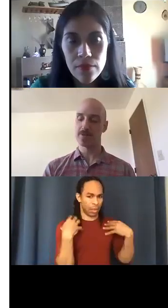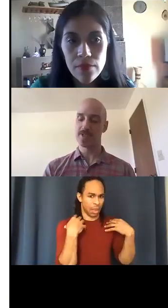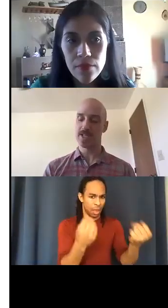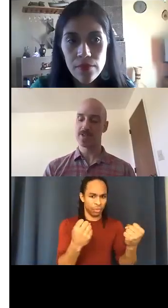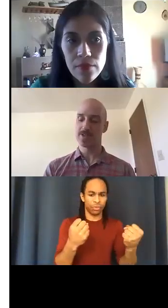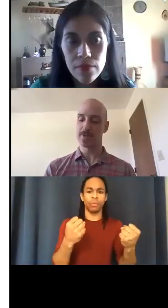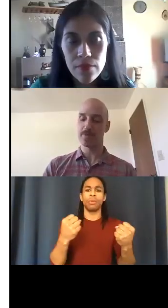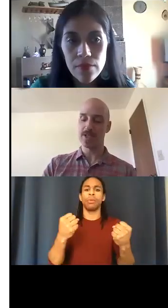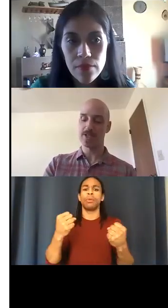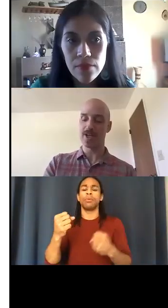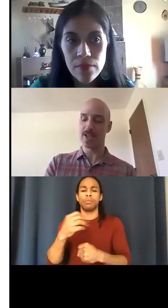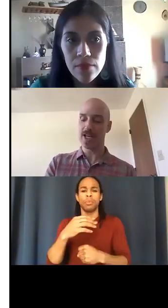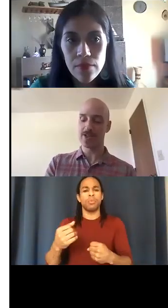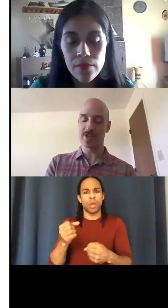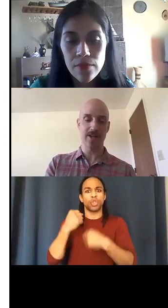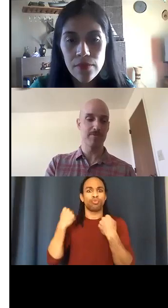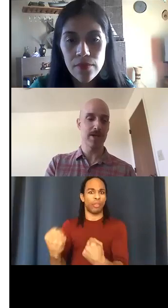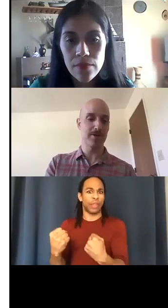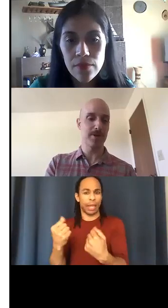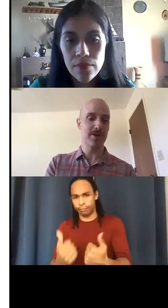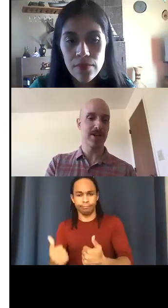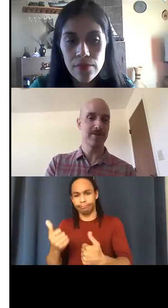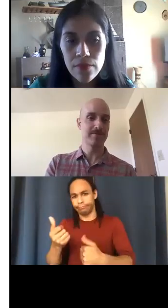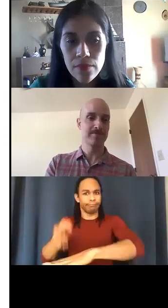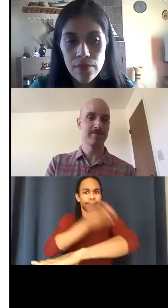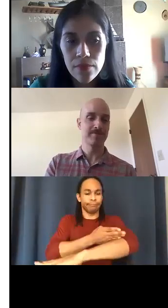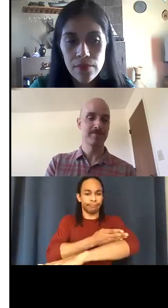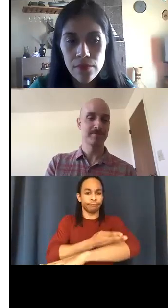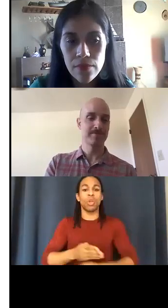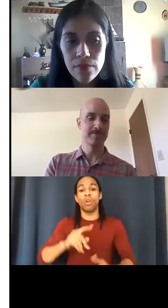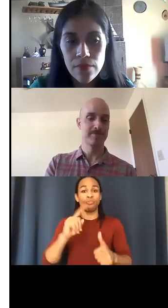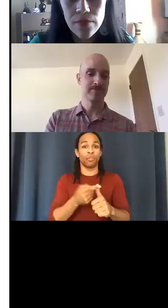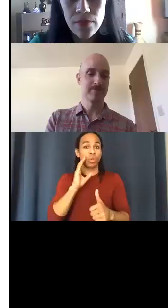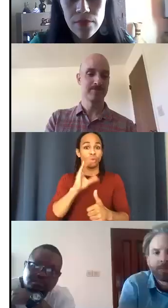two presenters will be John Lasher and Baylor Berry.